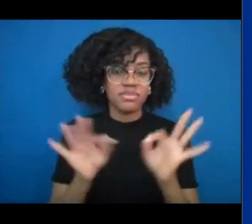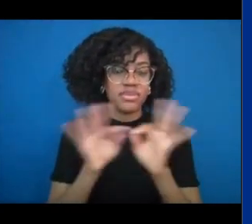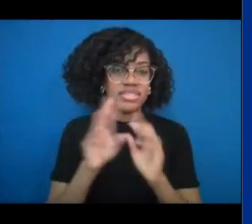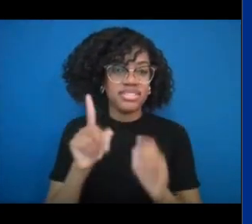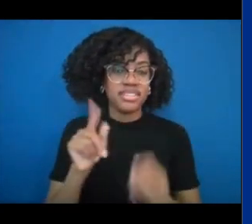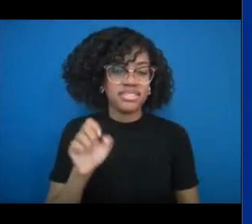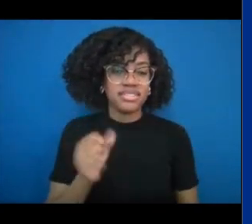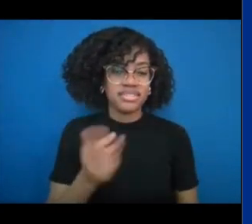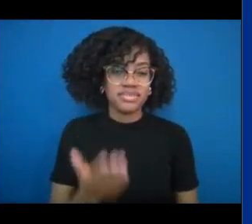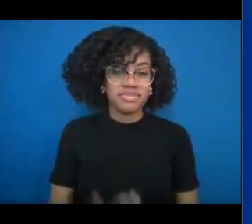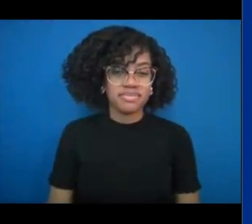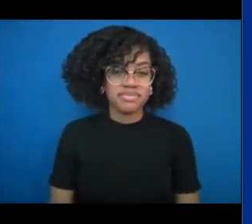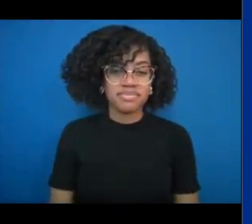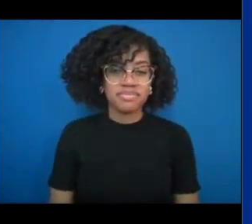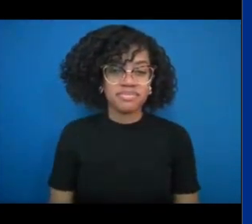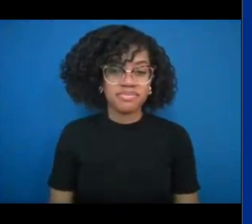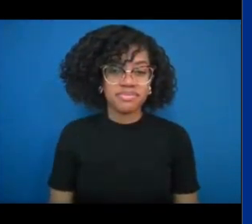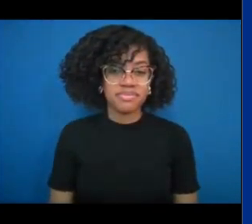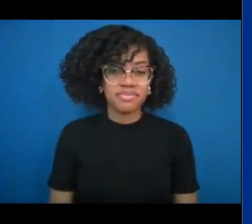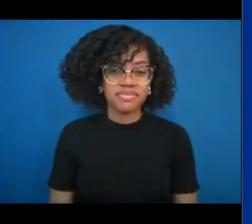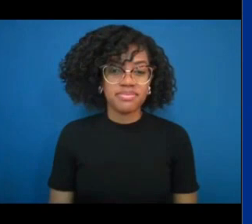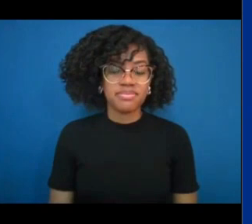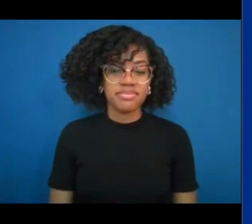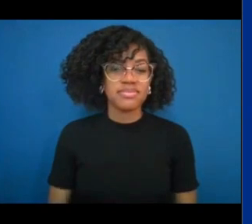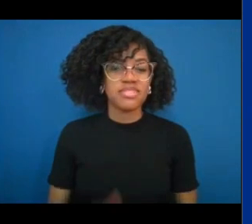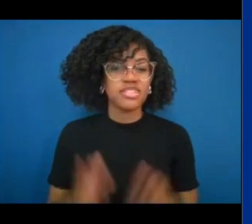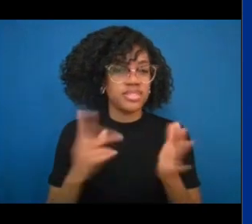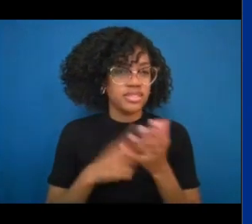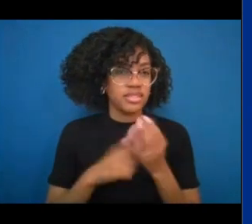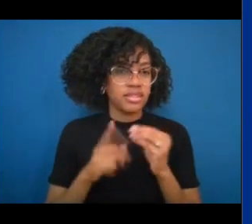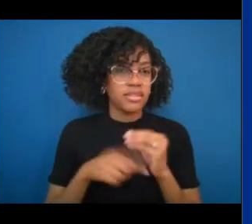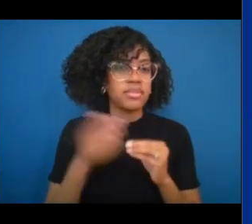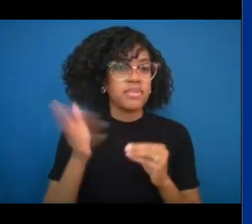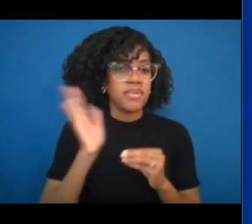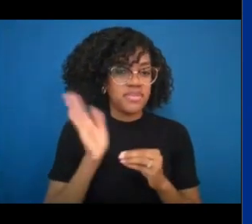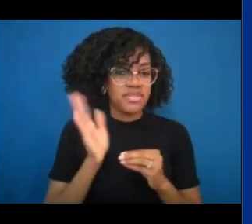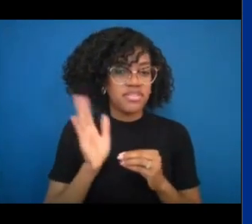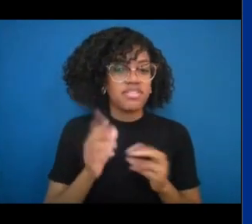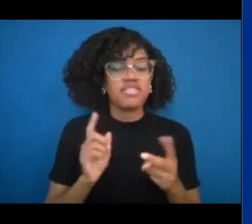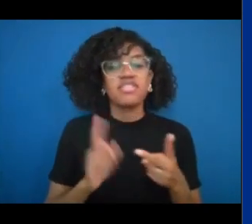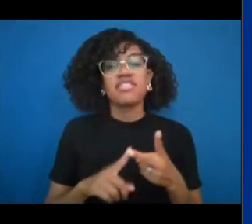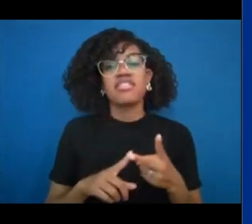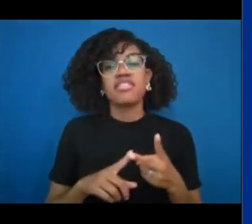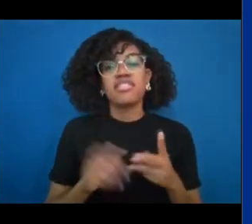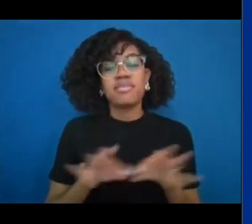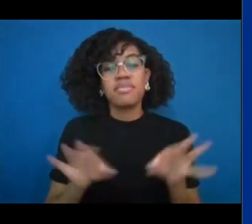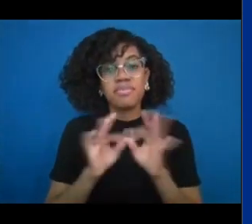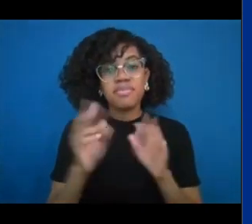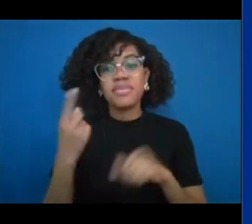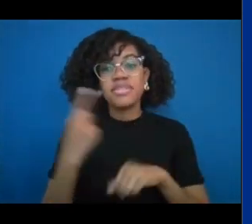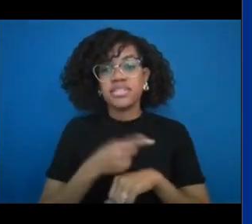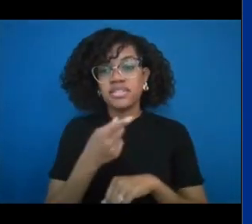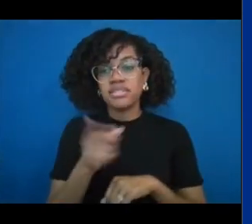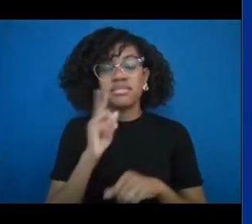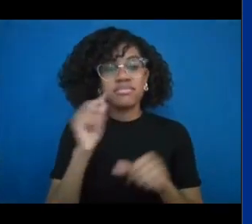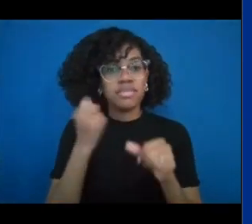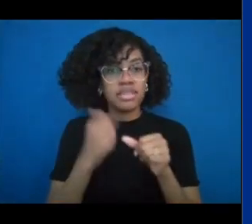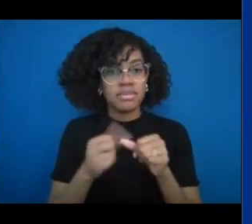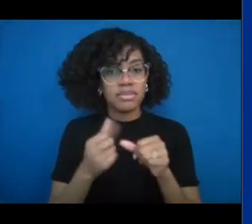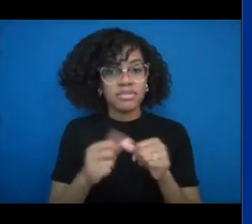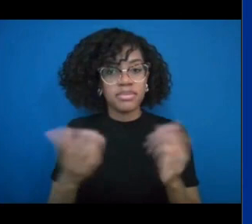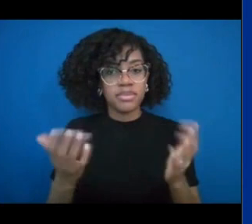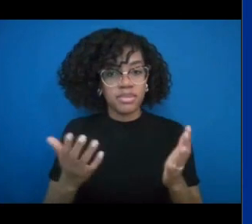dates. We've talked about the webinars. The key dates for you to remember